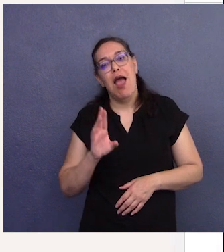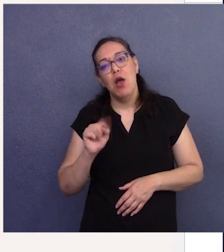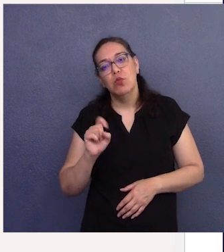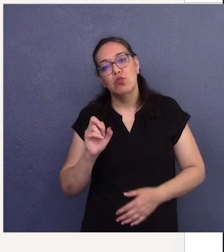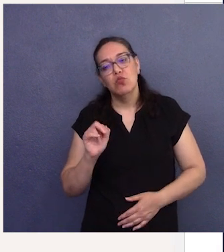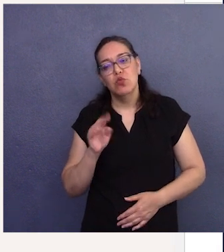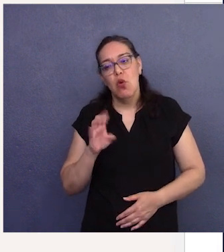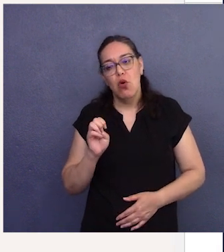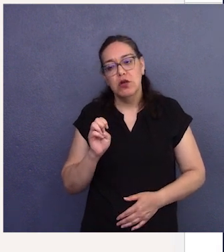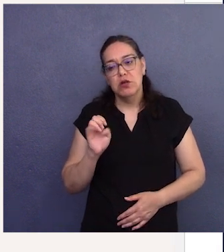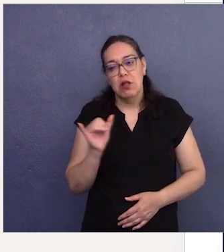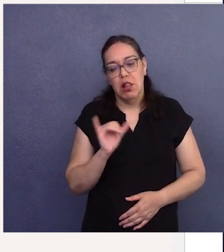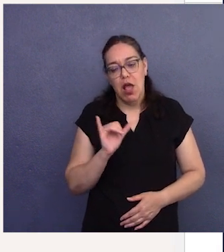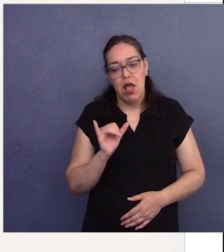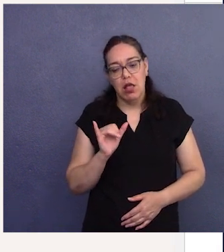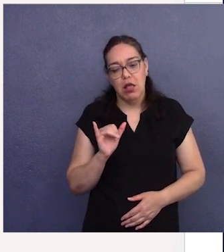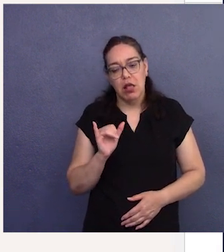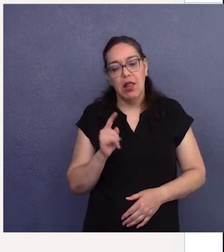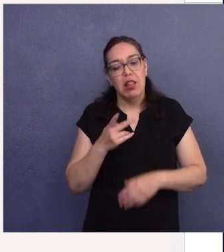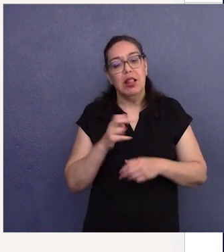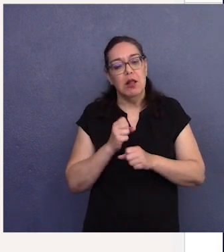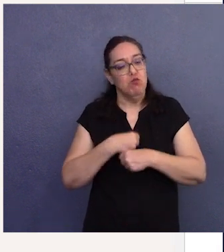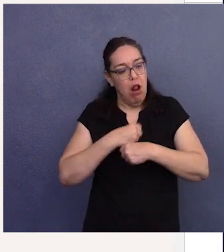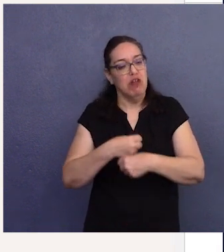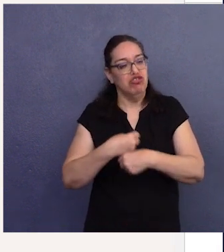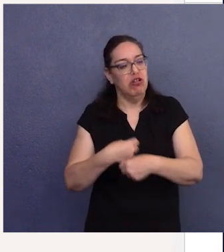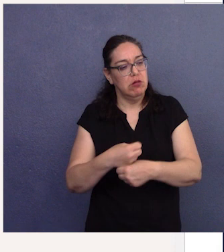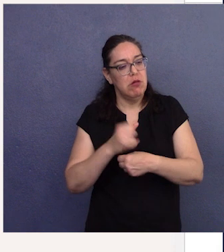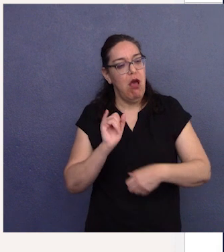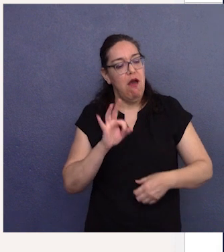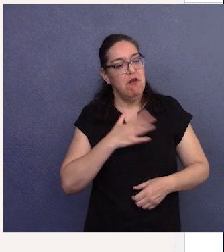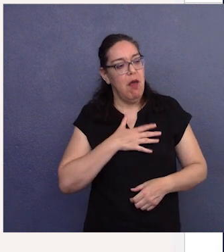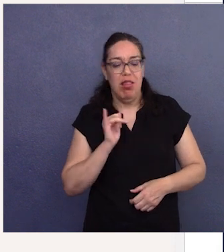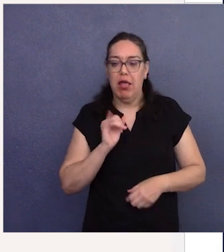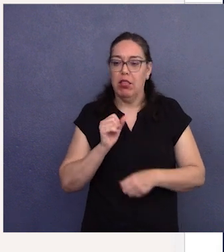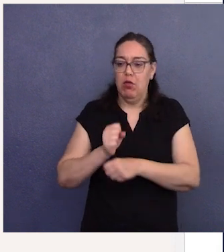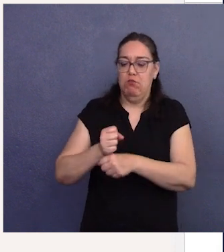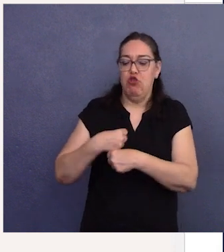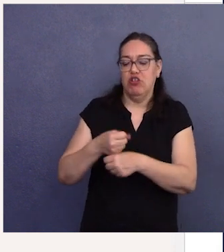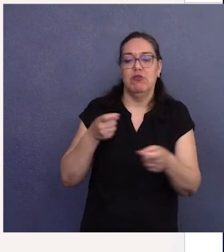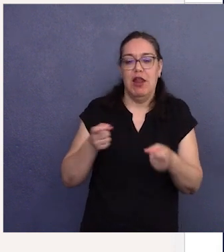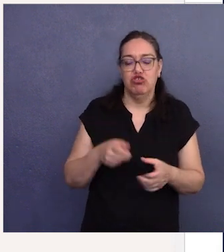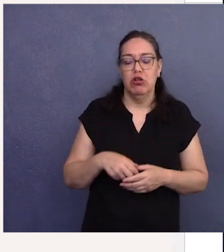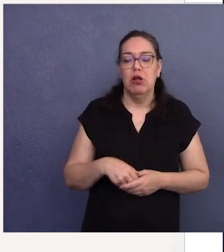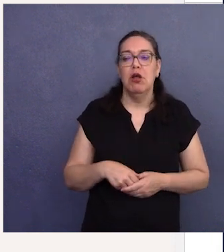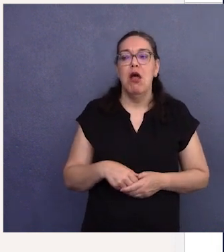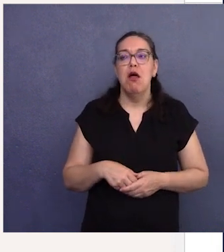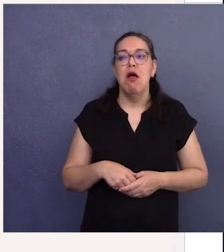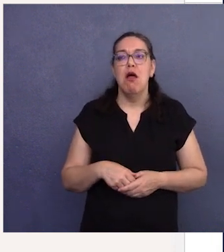outsource like the production of my like the the production manager,